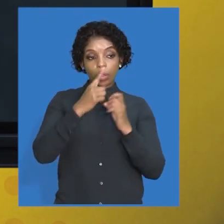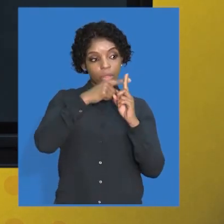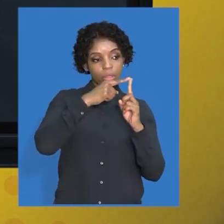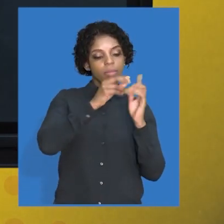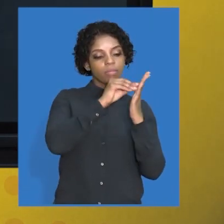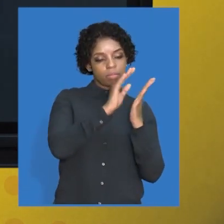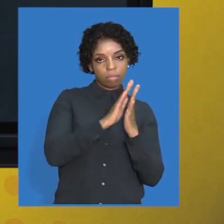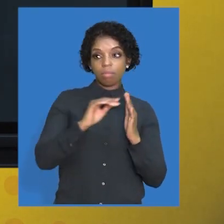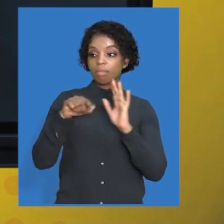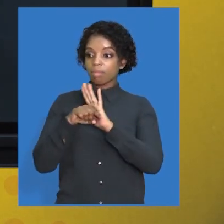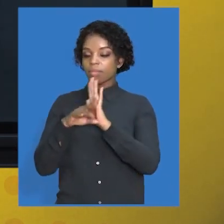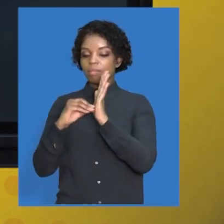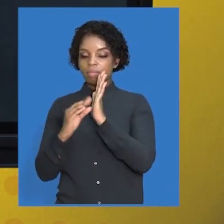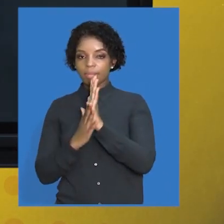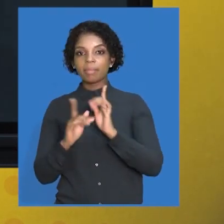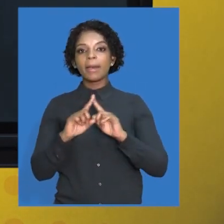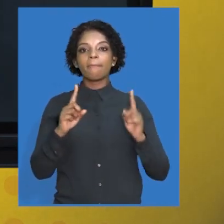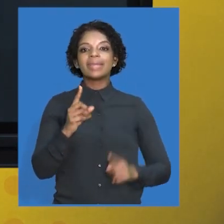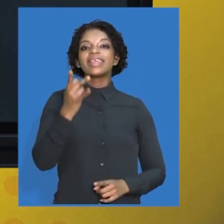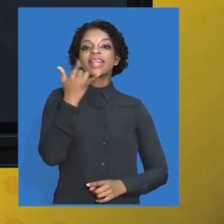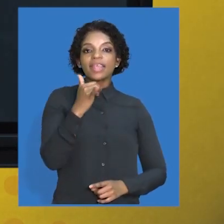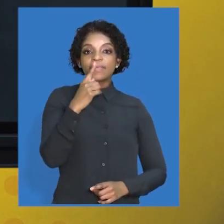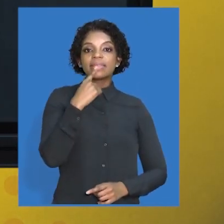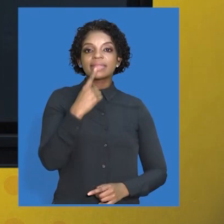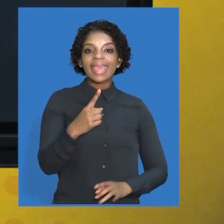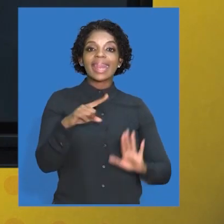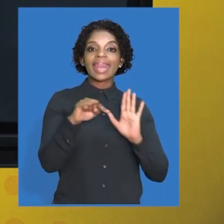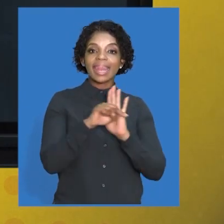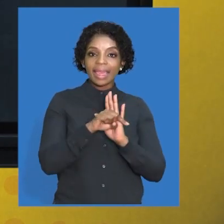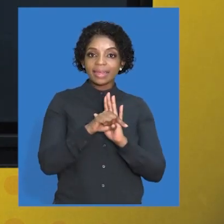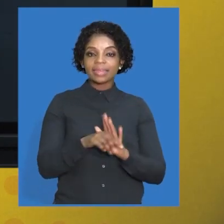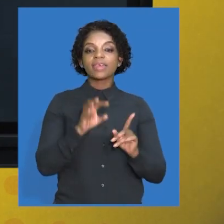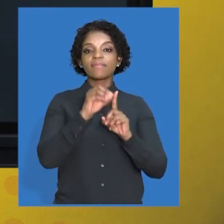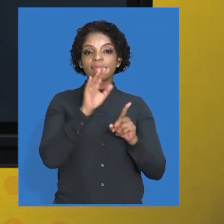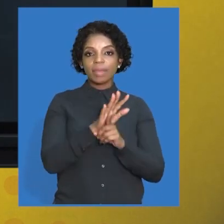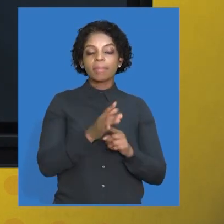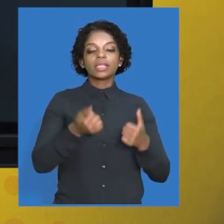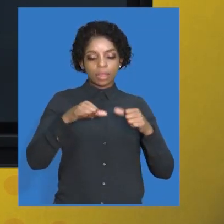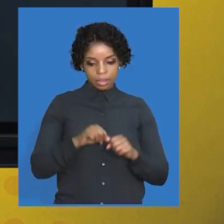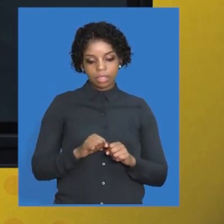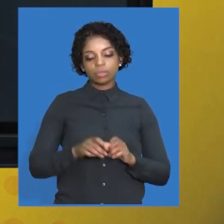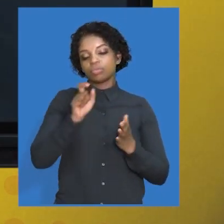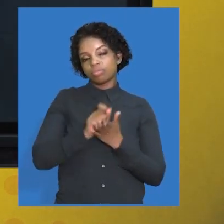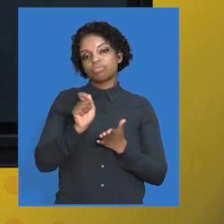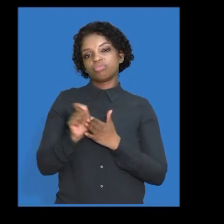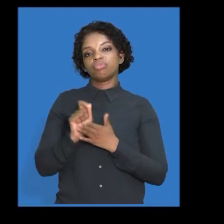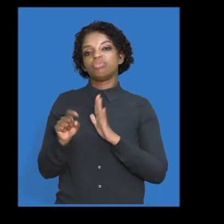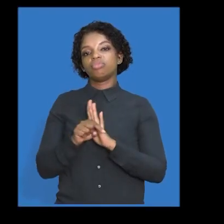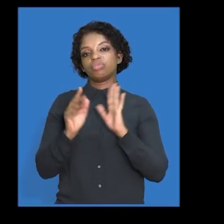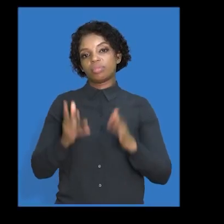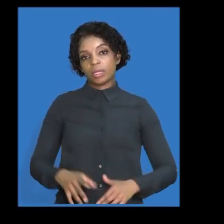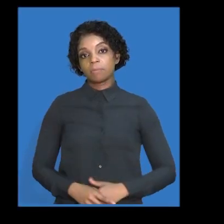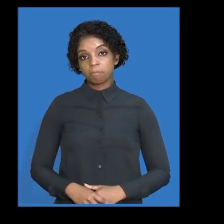they say specifically what is the negative impact. When you see the word impact, think of advantages and